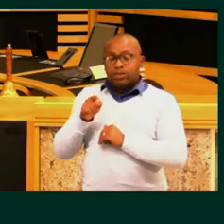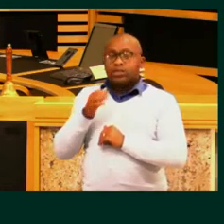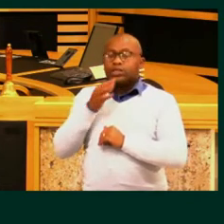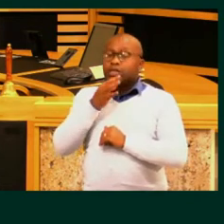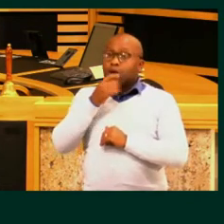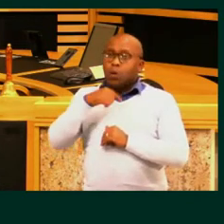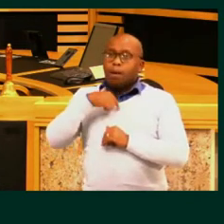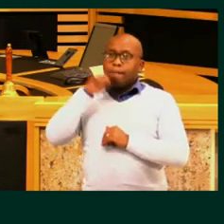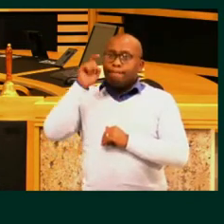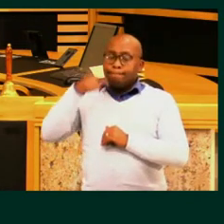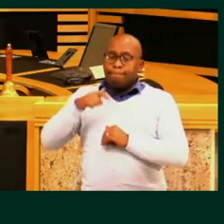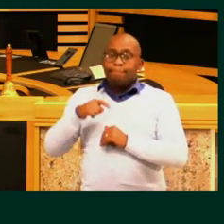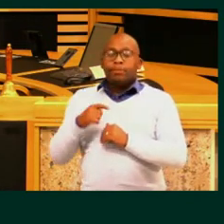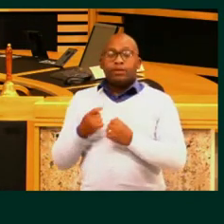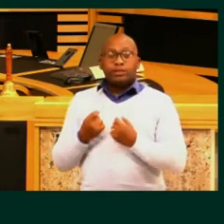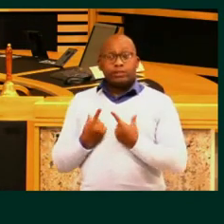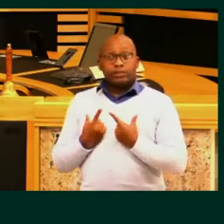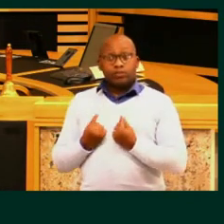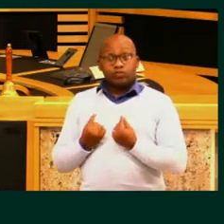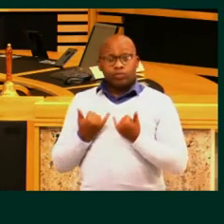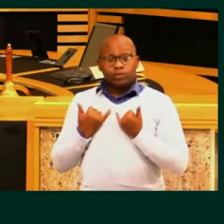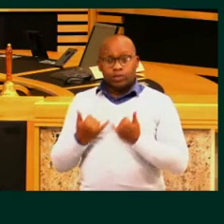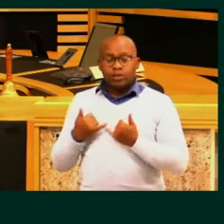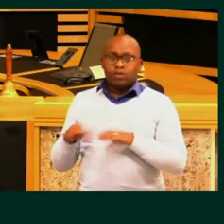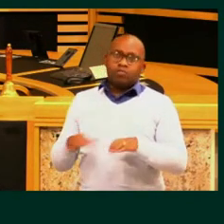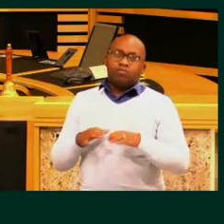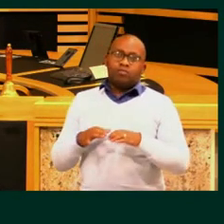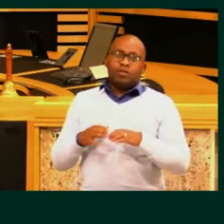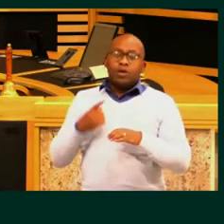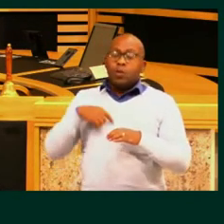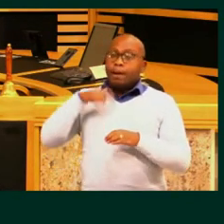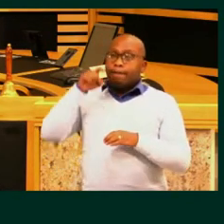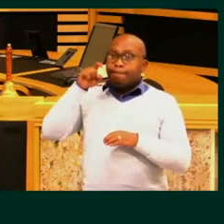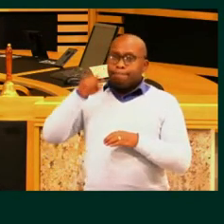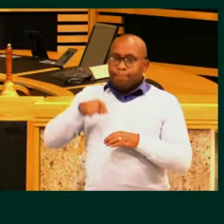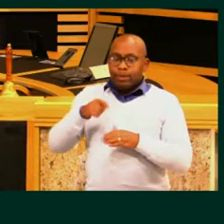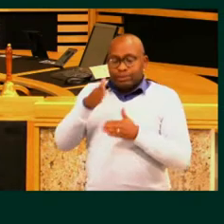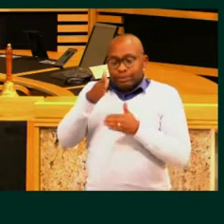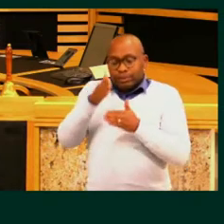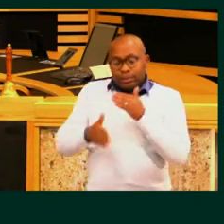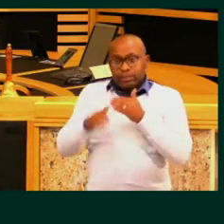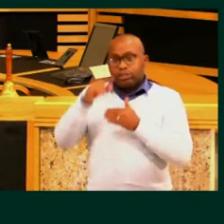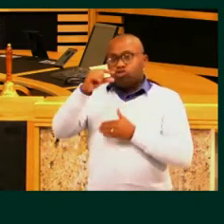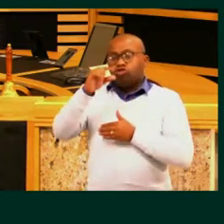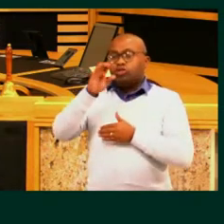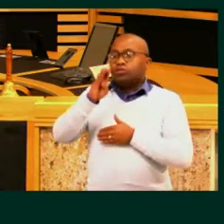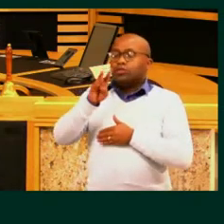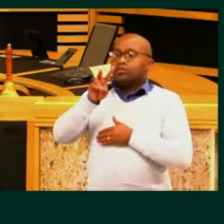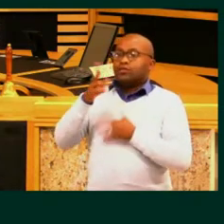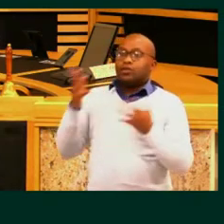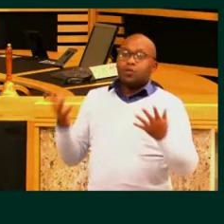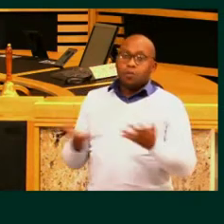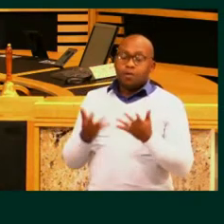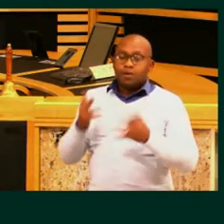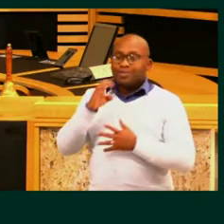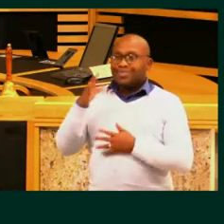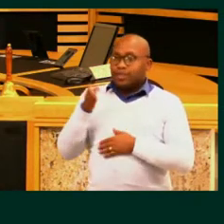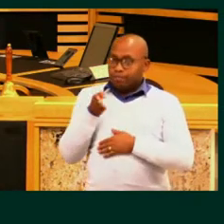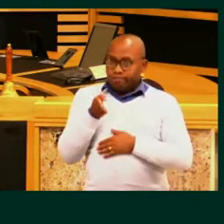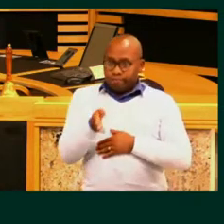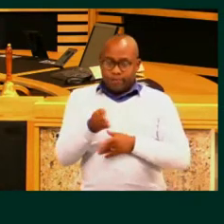decisively we are making a ring call to end gender based violence in our Province addressing this crisis demands